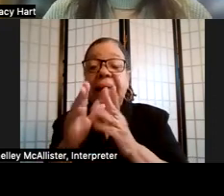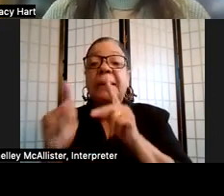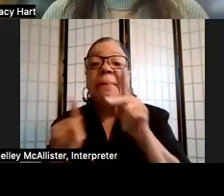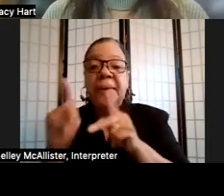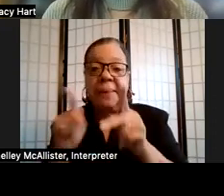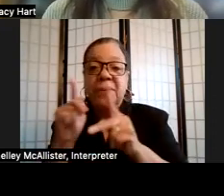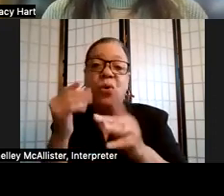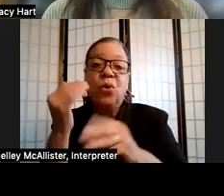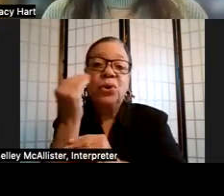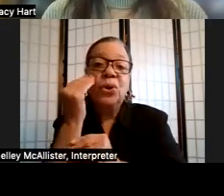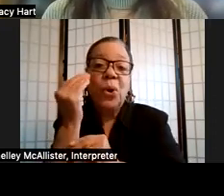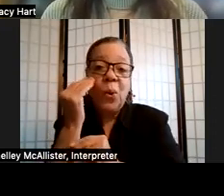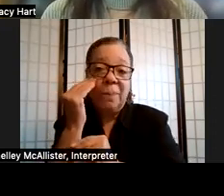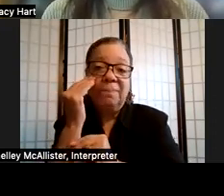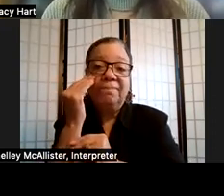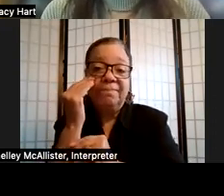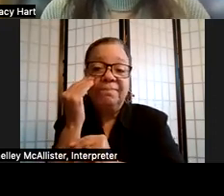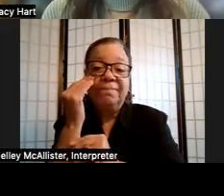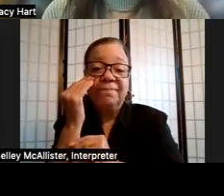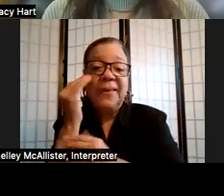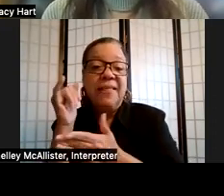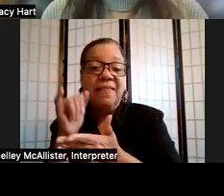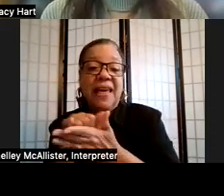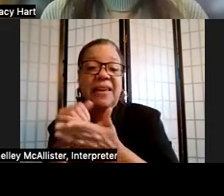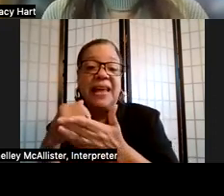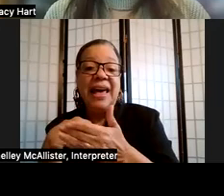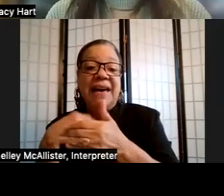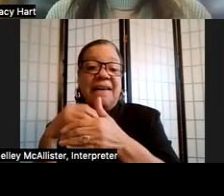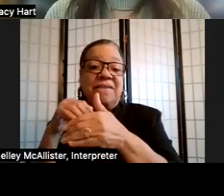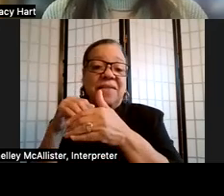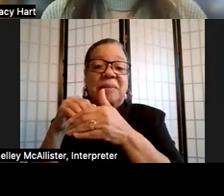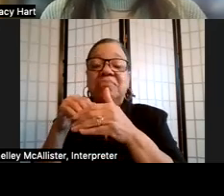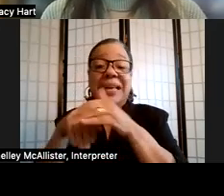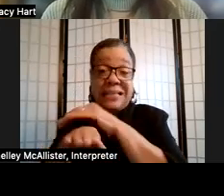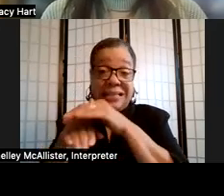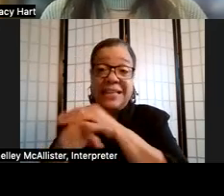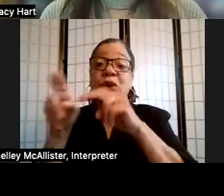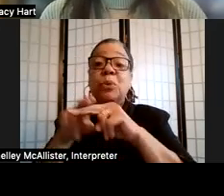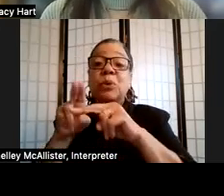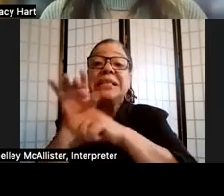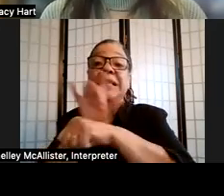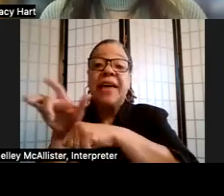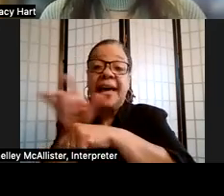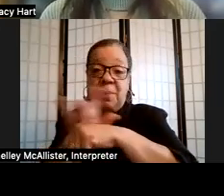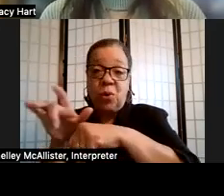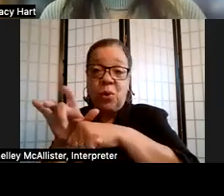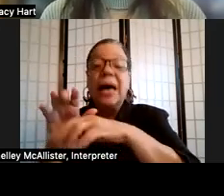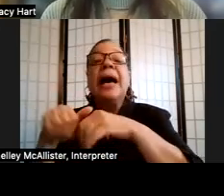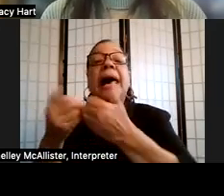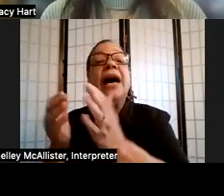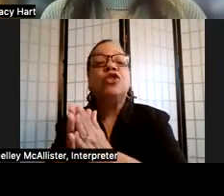know that there are accessible seats available and how to request